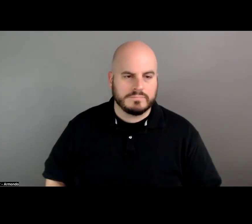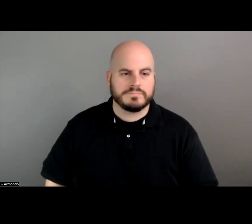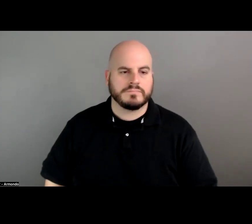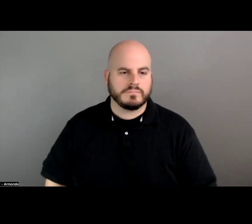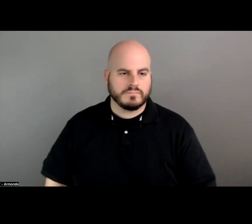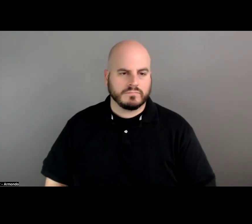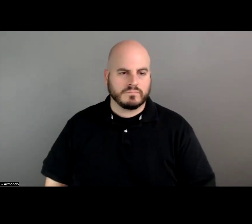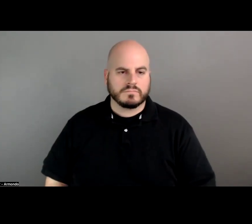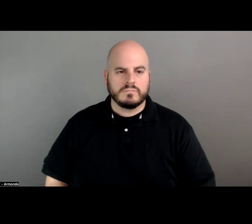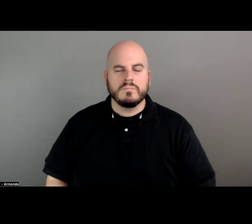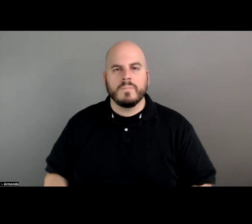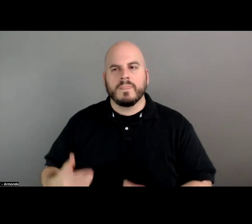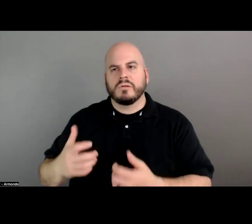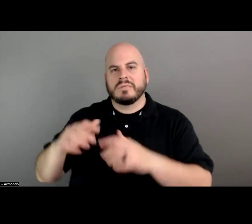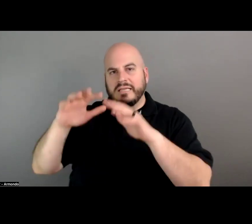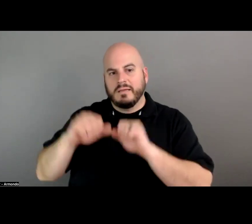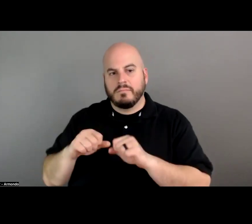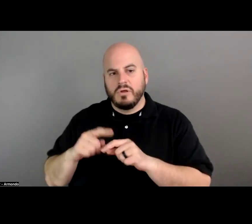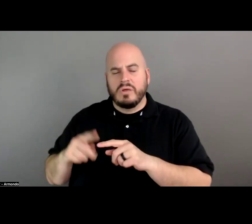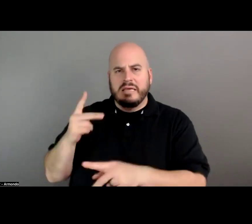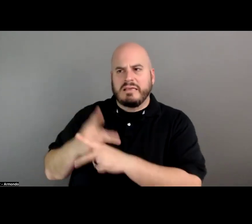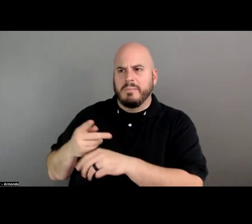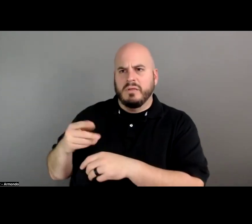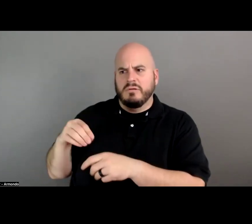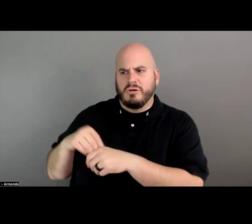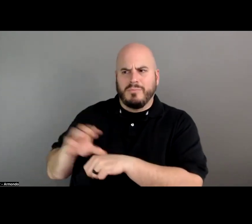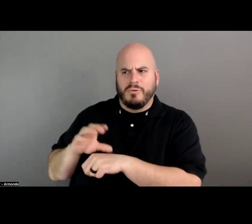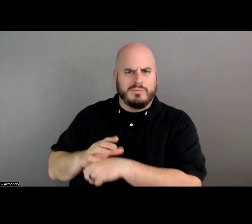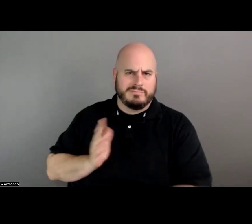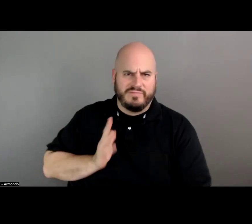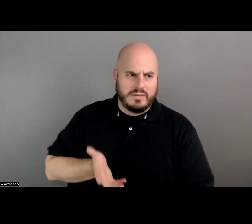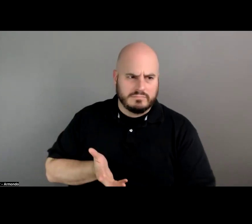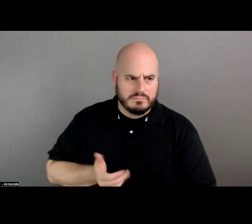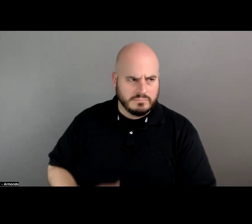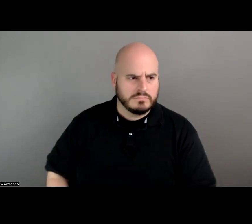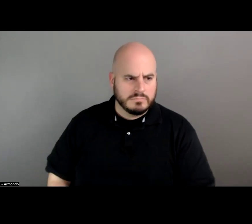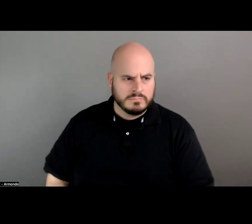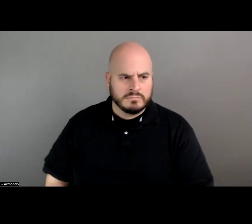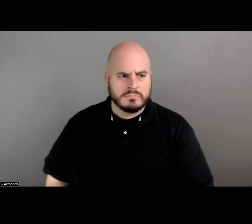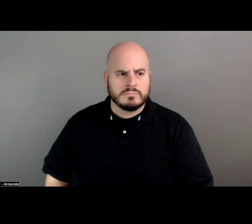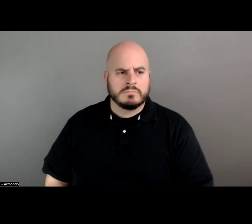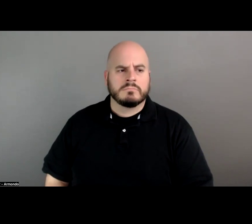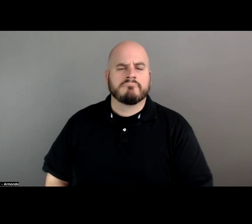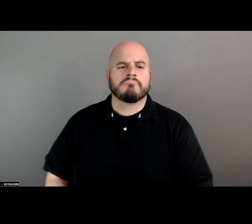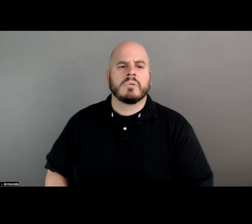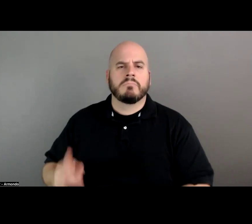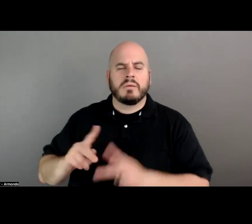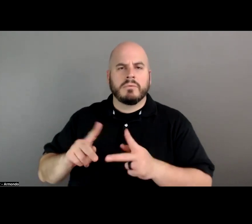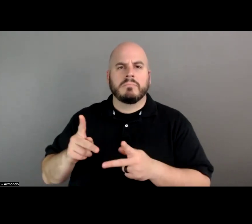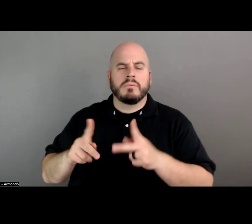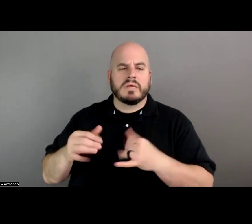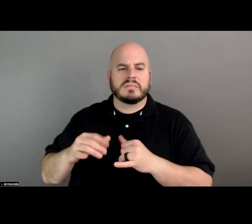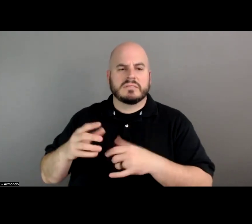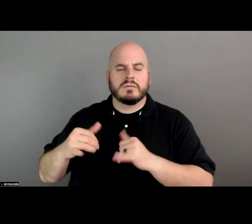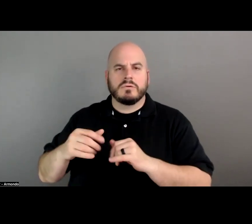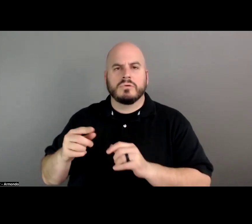to be taking it down, but you can keep it on a computer for sure. And people can still go on the Wayback Machine and find it,